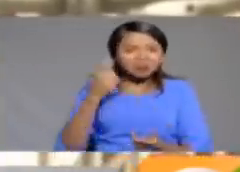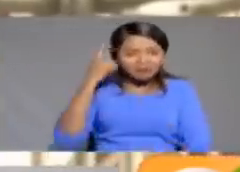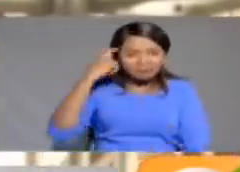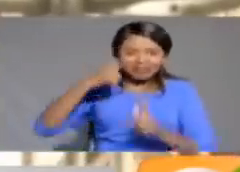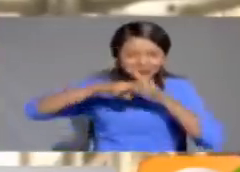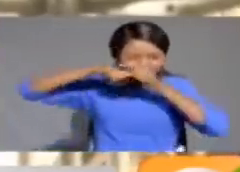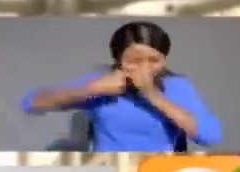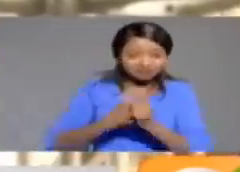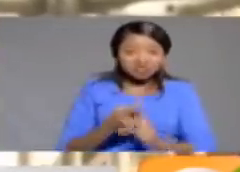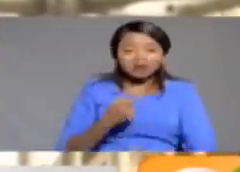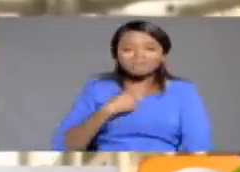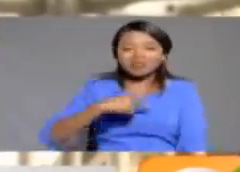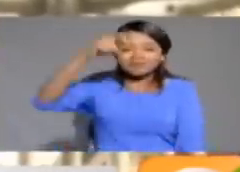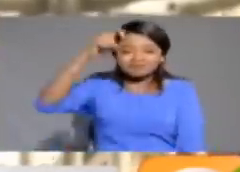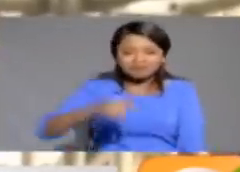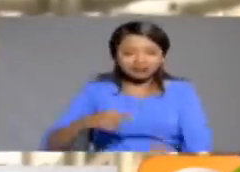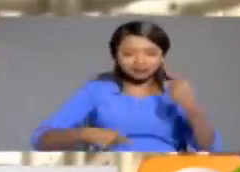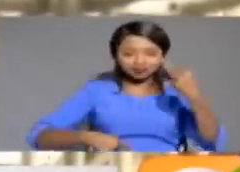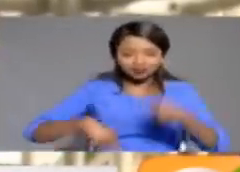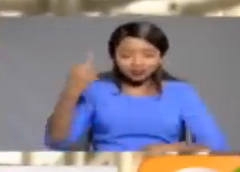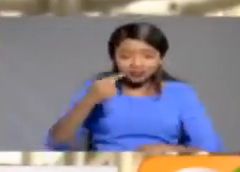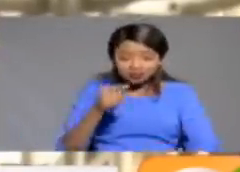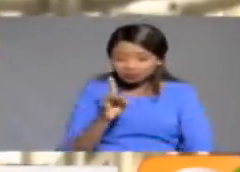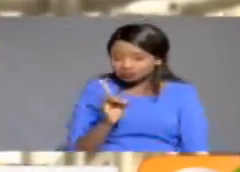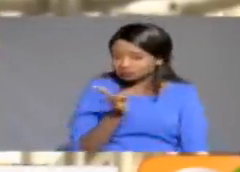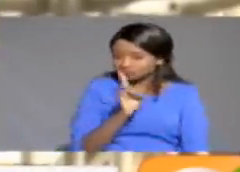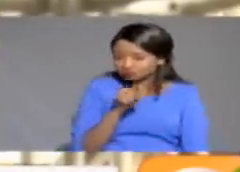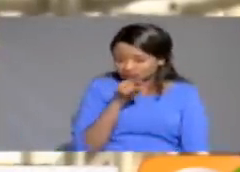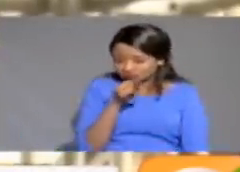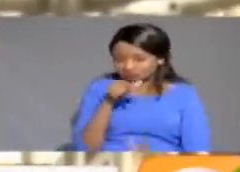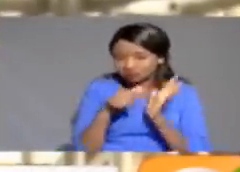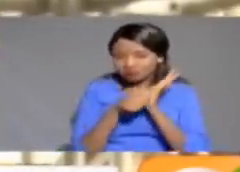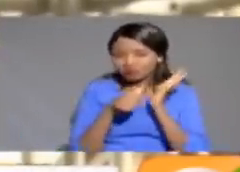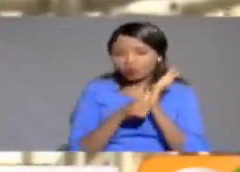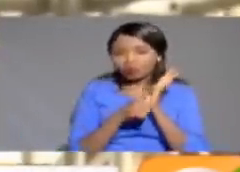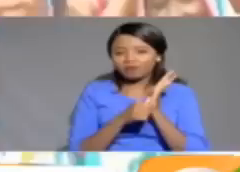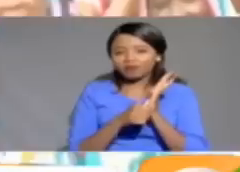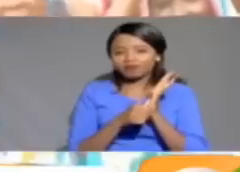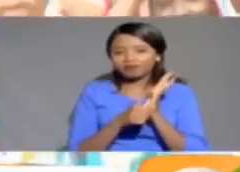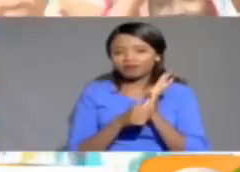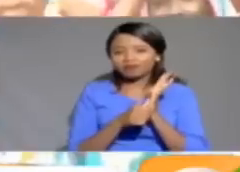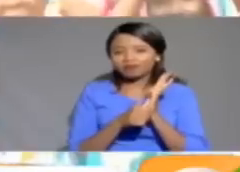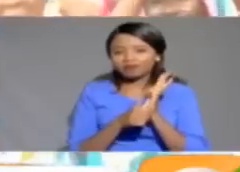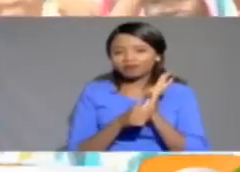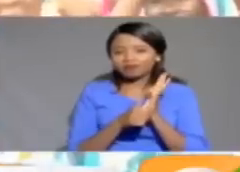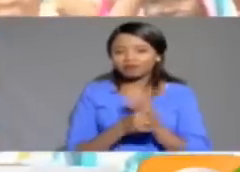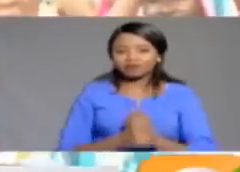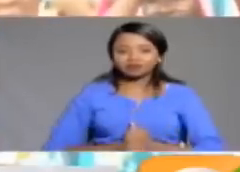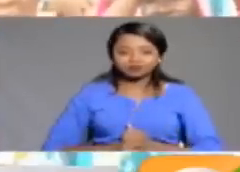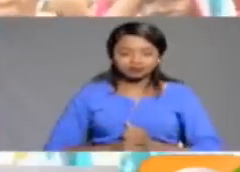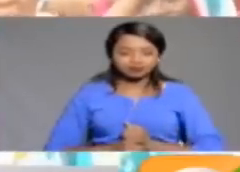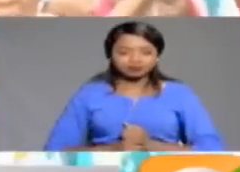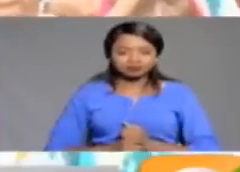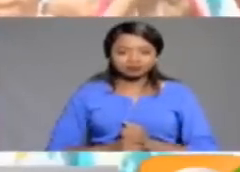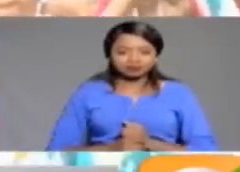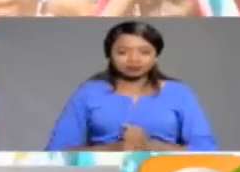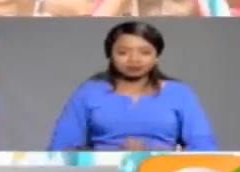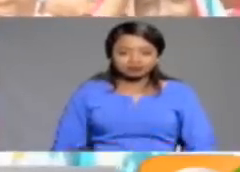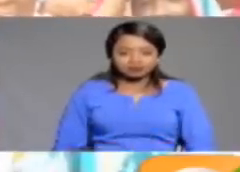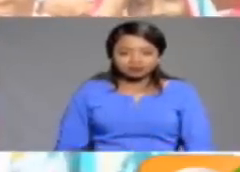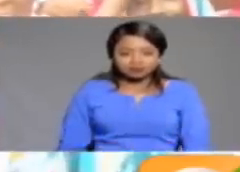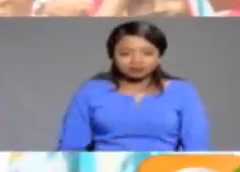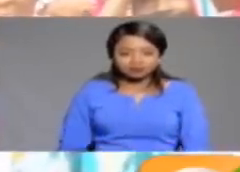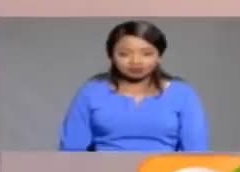mind ya kwamba ni lazima ushinde wewe, hiyo ndio shida ambayo tuko nayo. Samogi na Citizen TV,